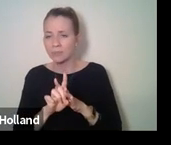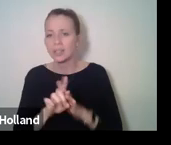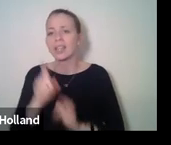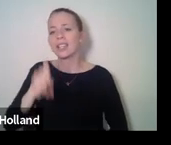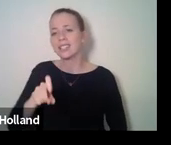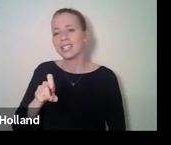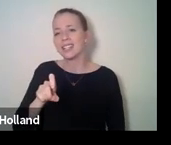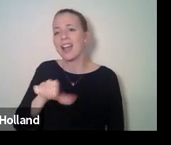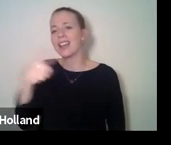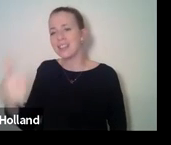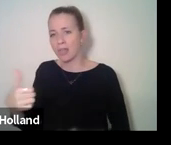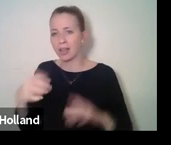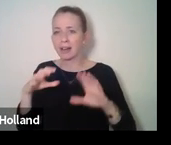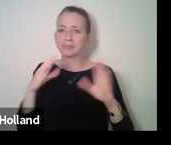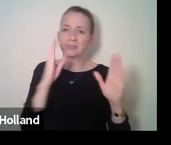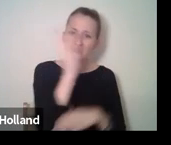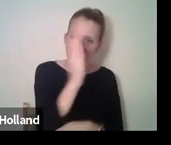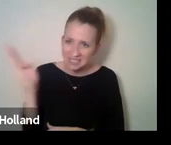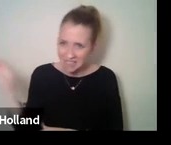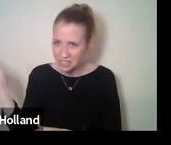program specifically will be.